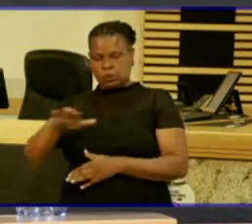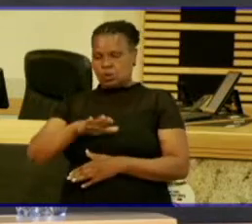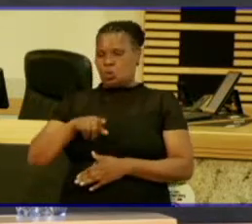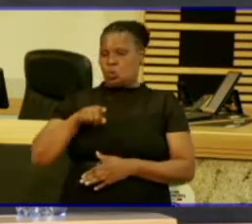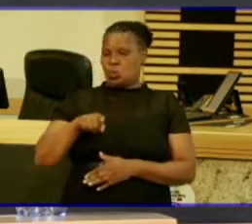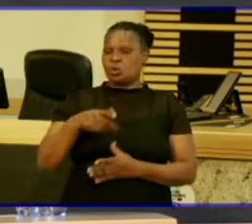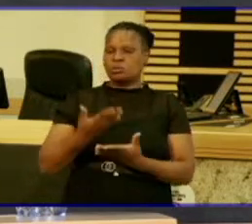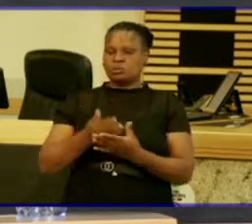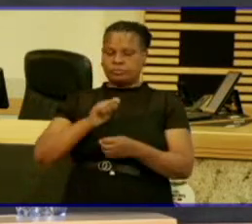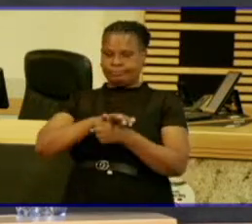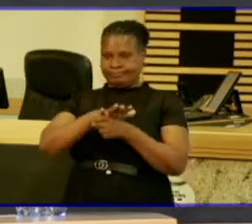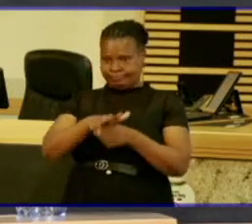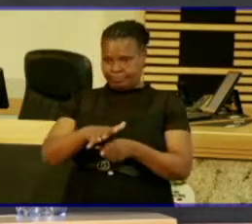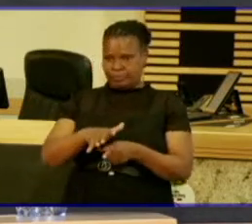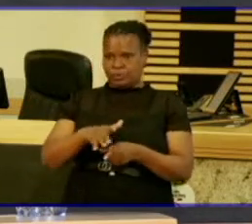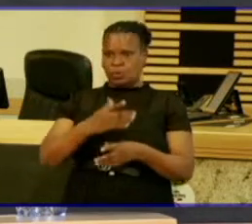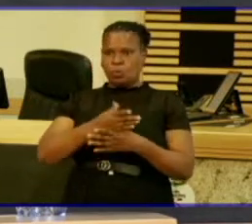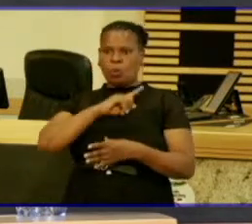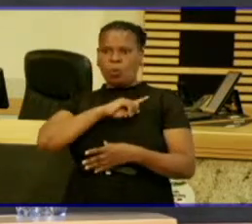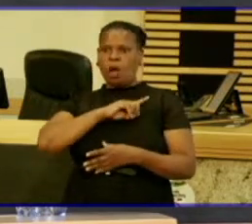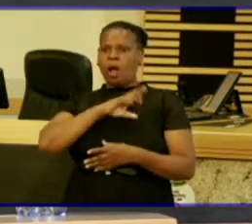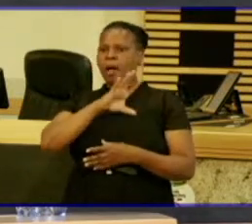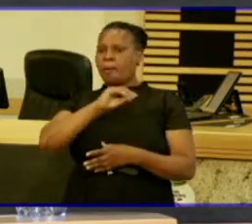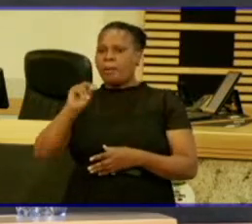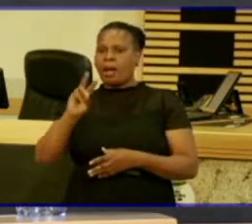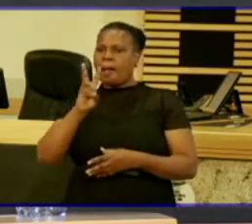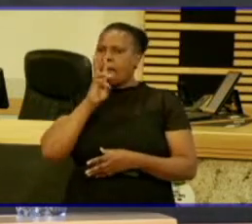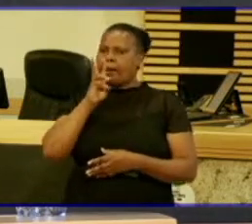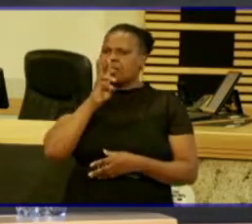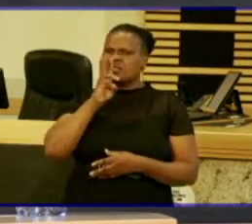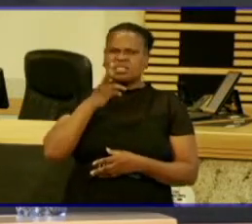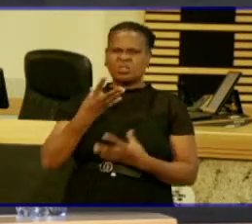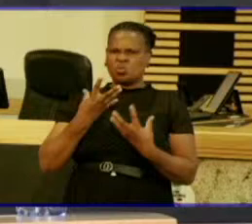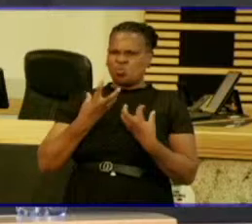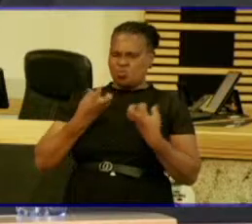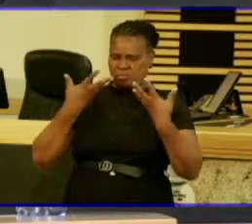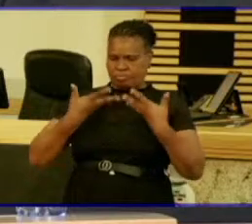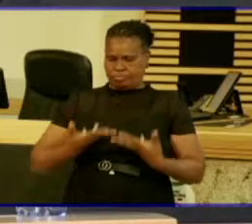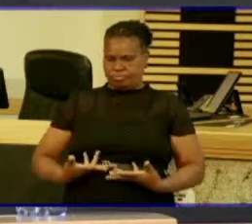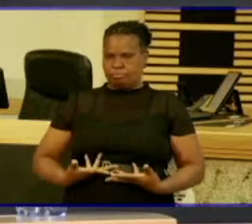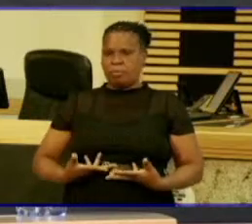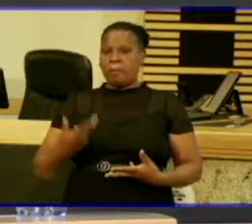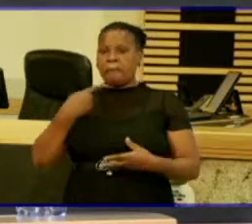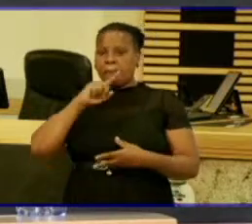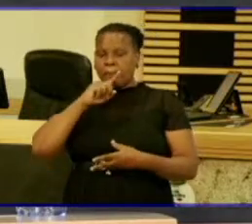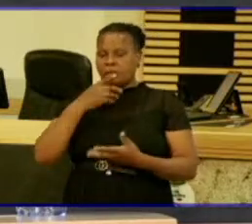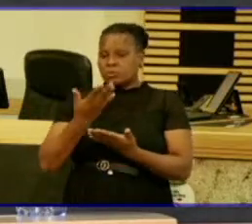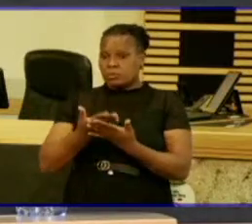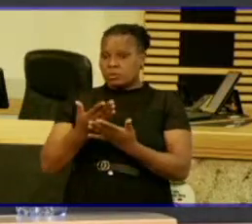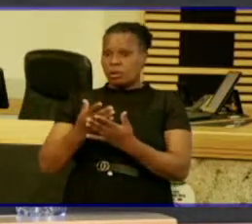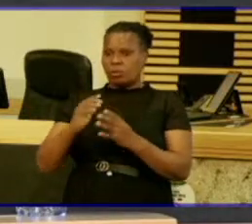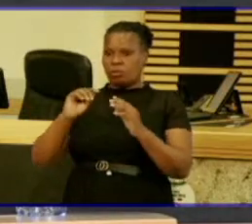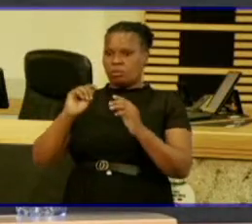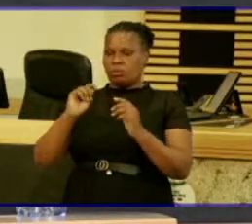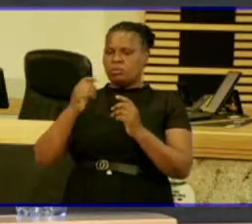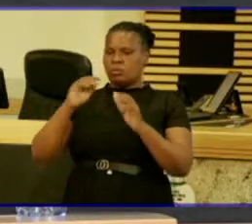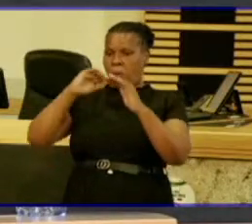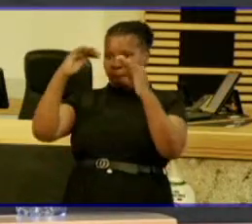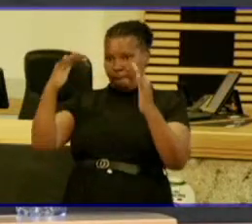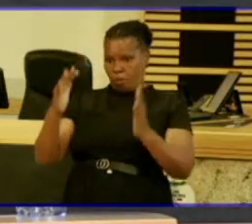initiation due to dehydration. Mabanga bubi abantwana bethu esuthwini ngenxa yonqano.